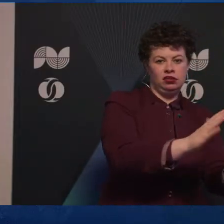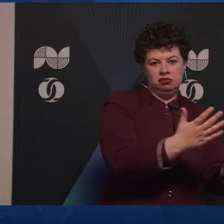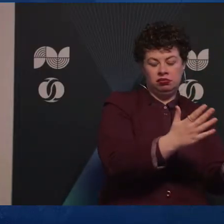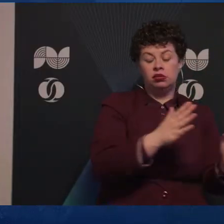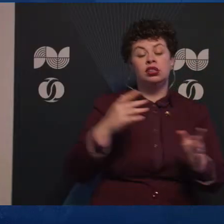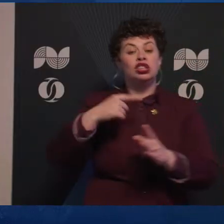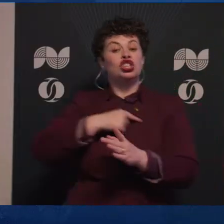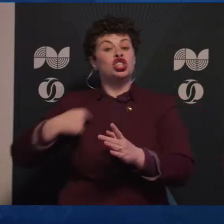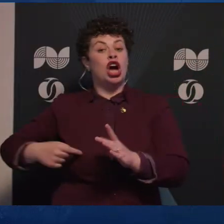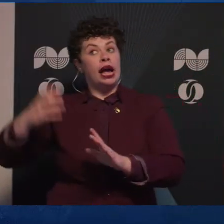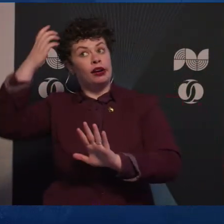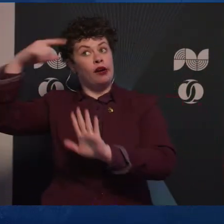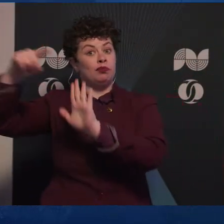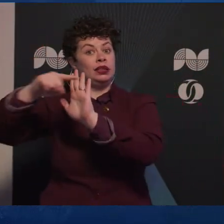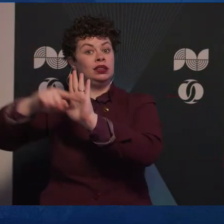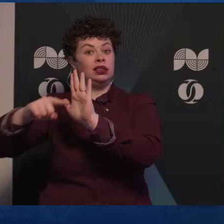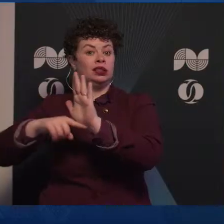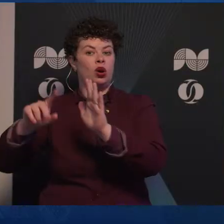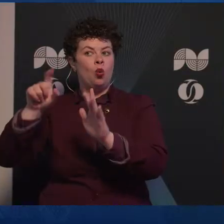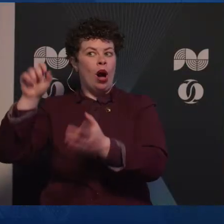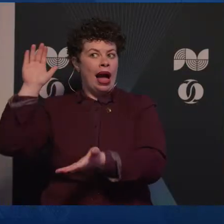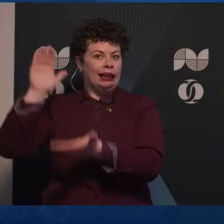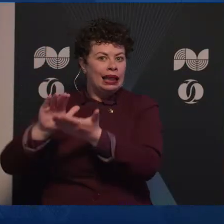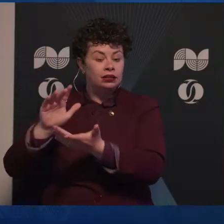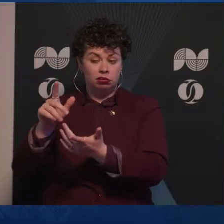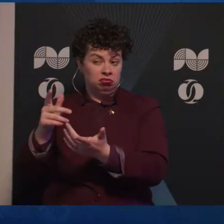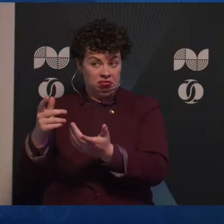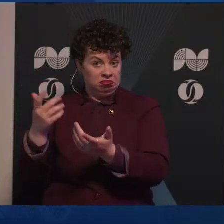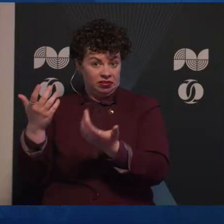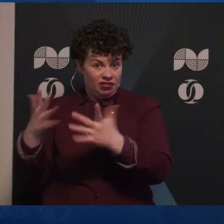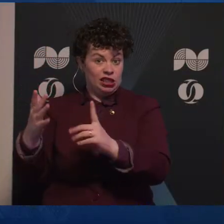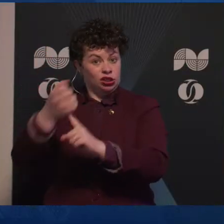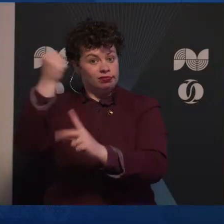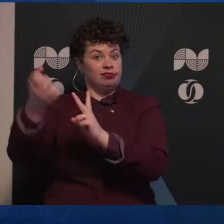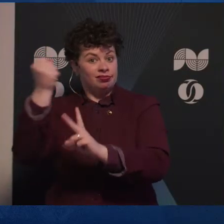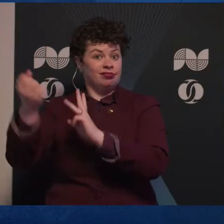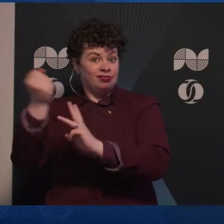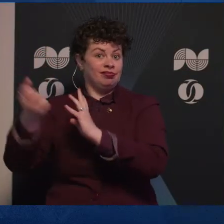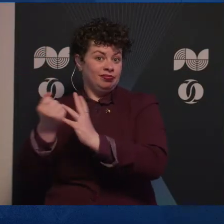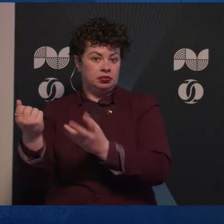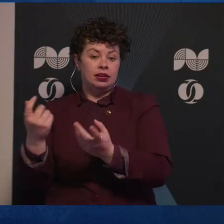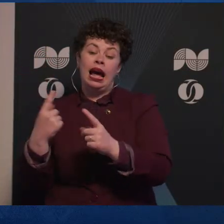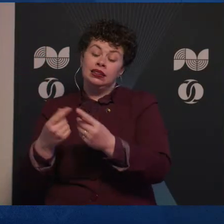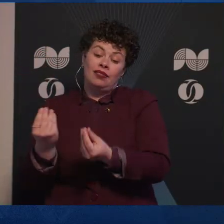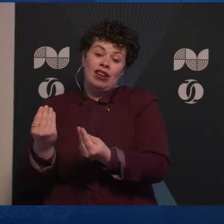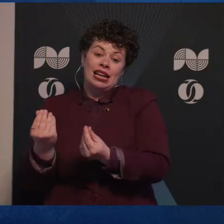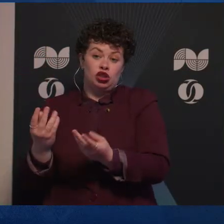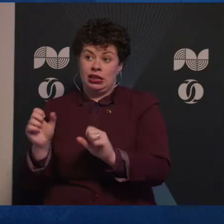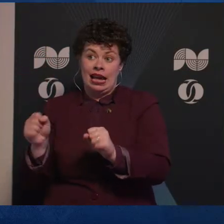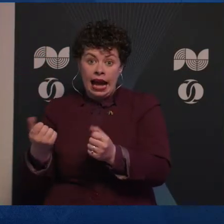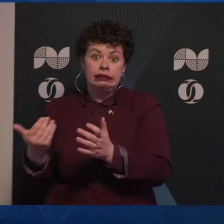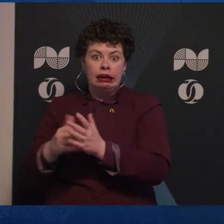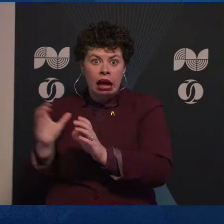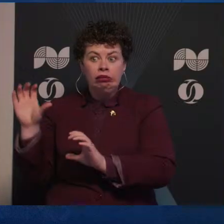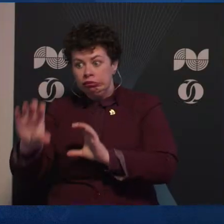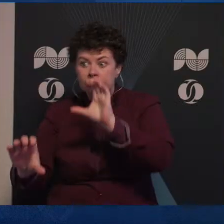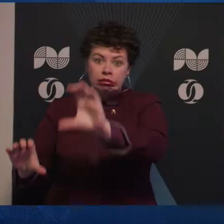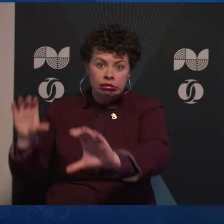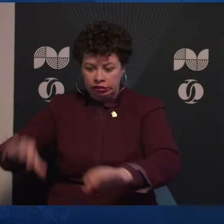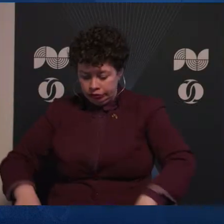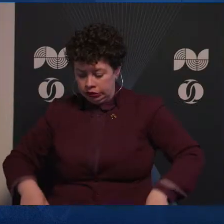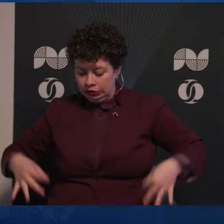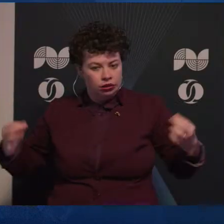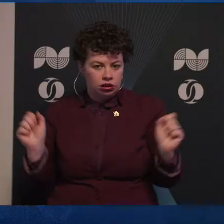less because they partly have achieved their aims, right? They have the scale now, and also for fiscal reasons, they cannot afford it. And so there's a certain danger that